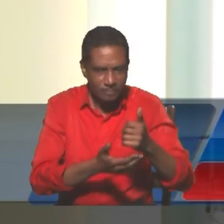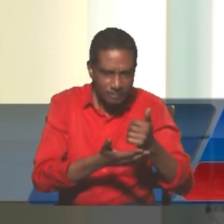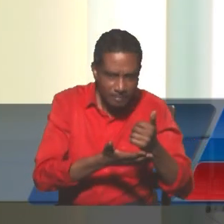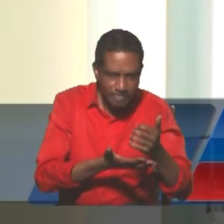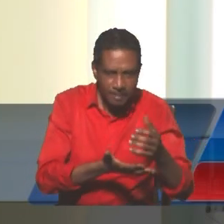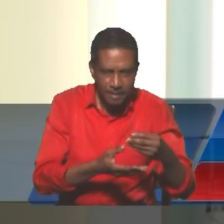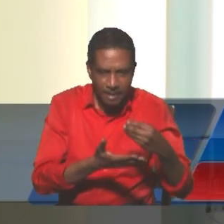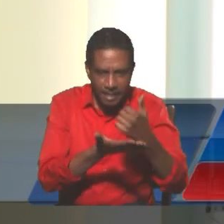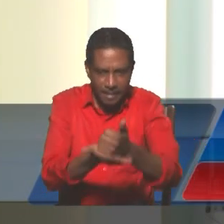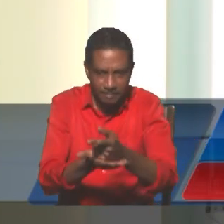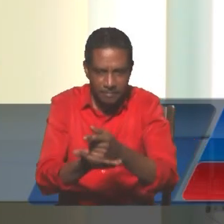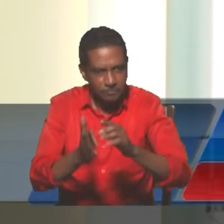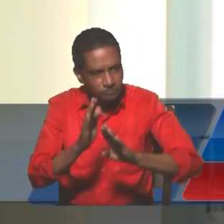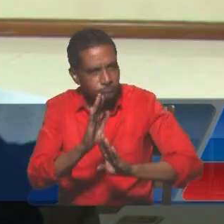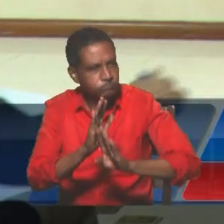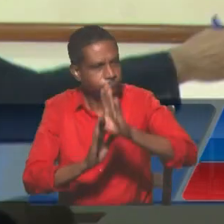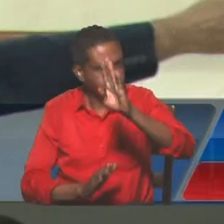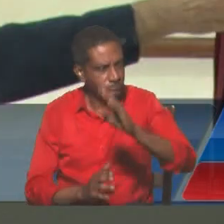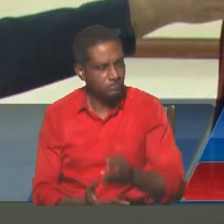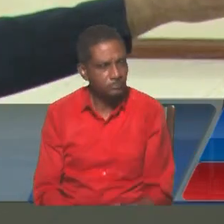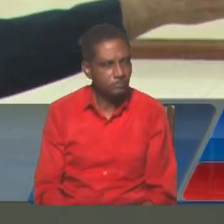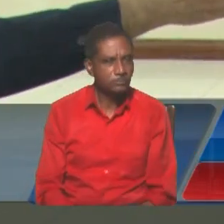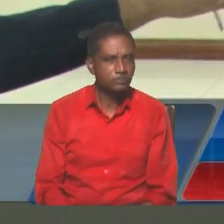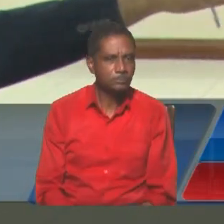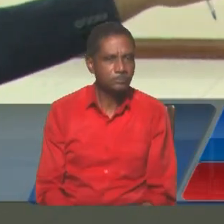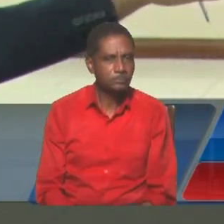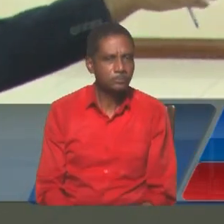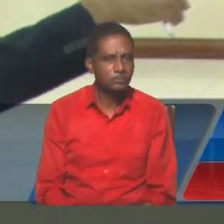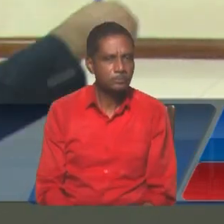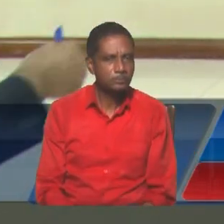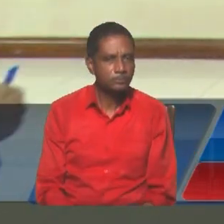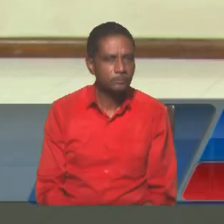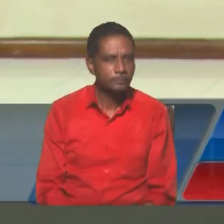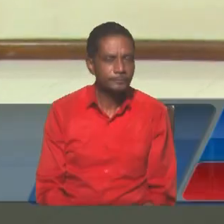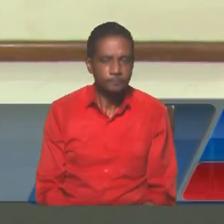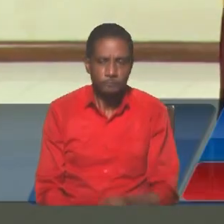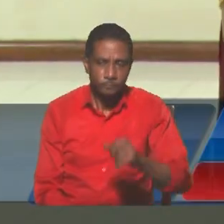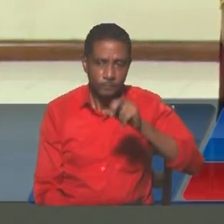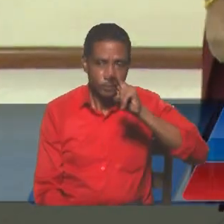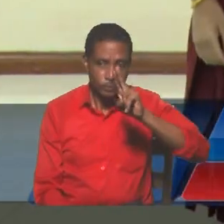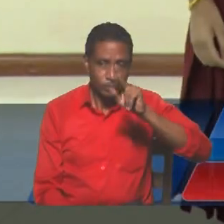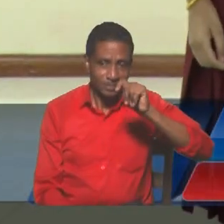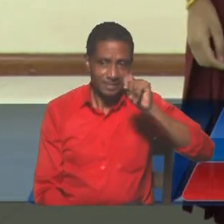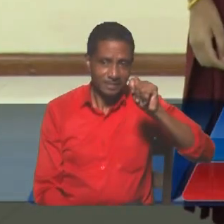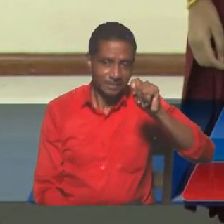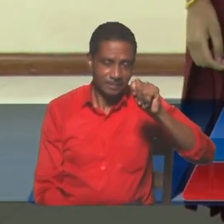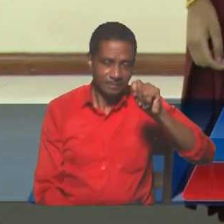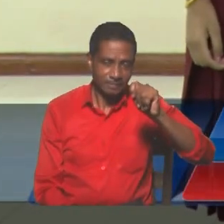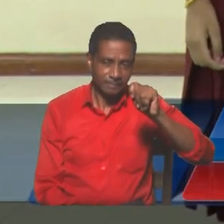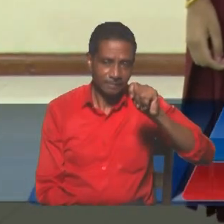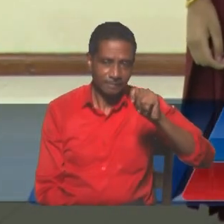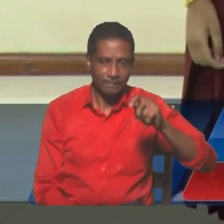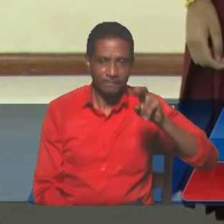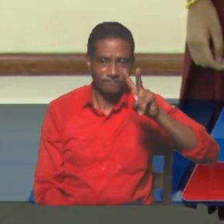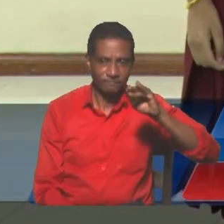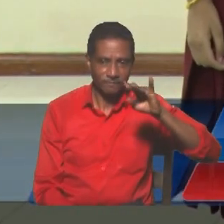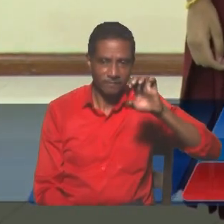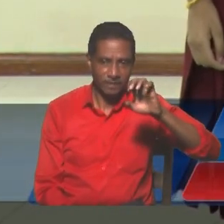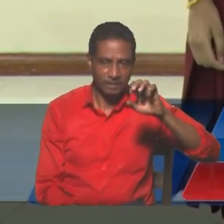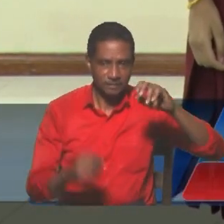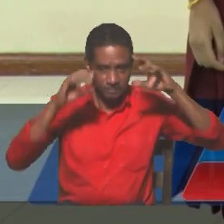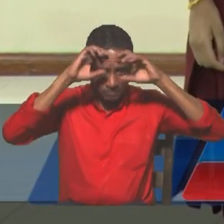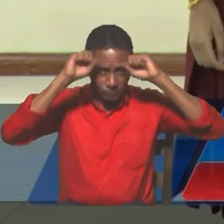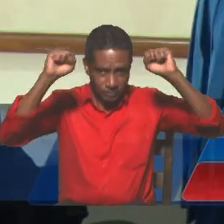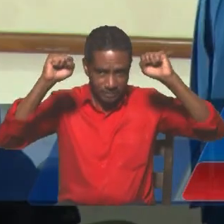very important endeavor. According to UTT's Vice President of Research, Academics and Student Affairs, Professor